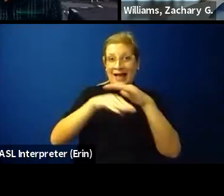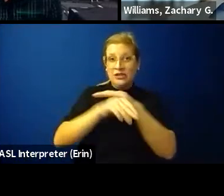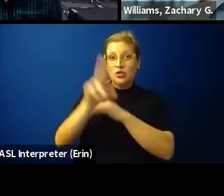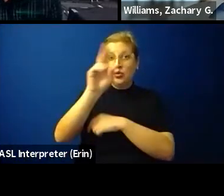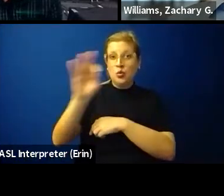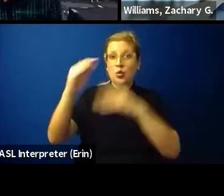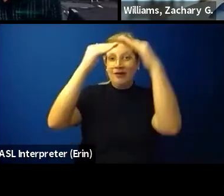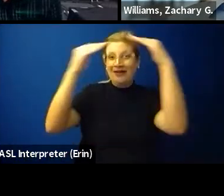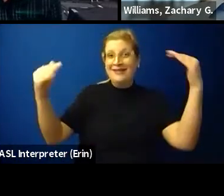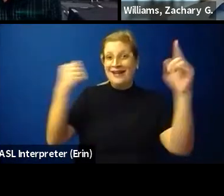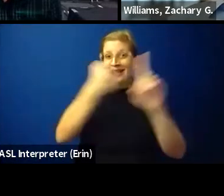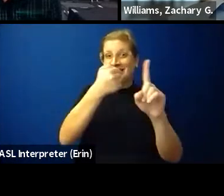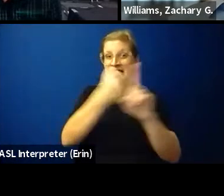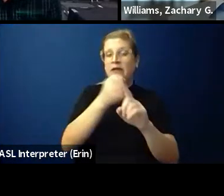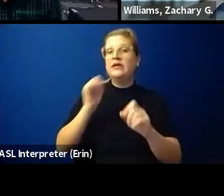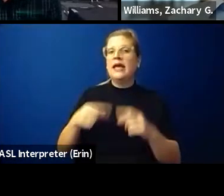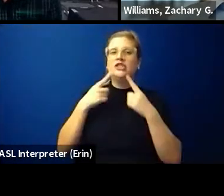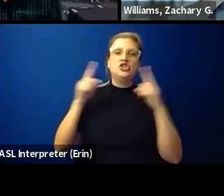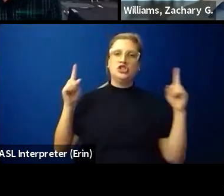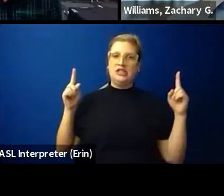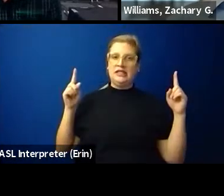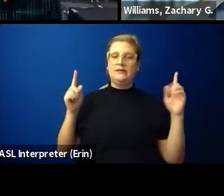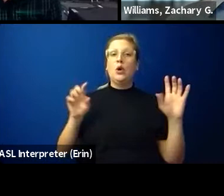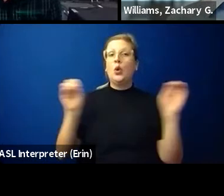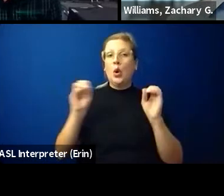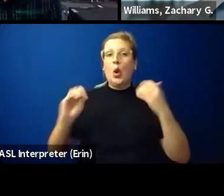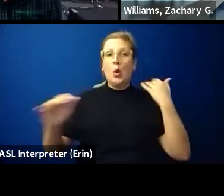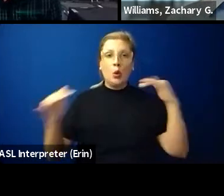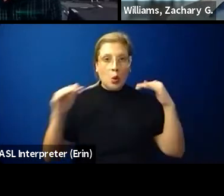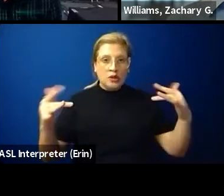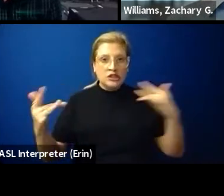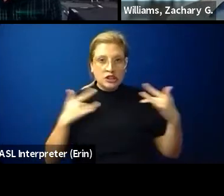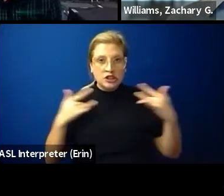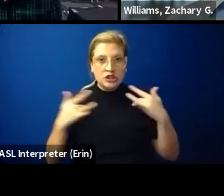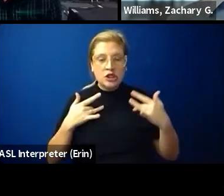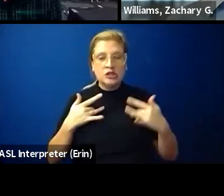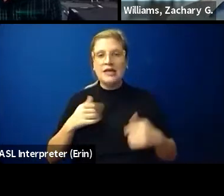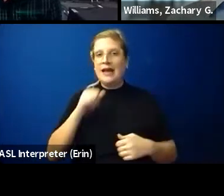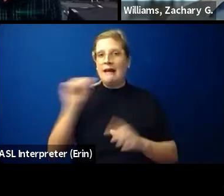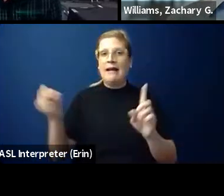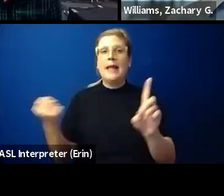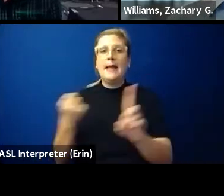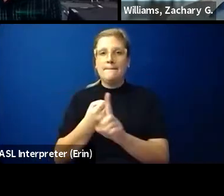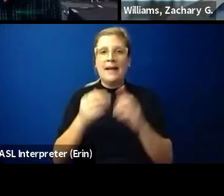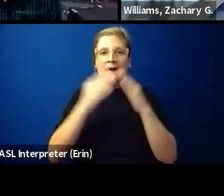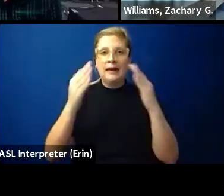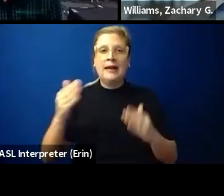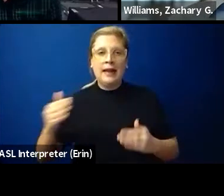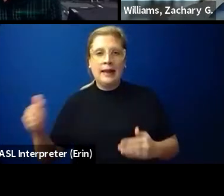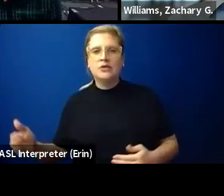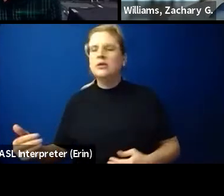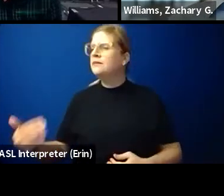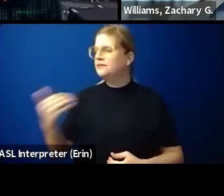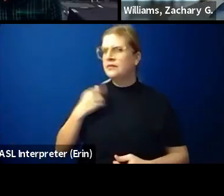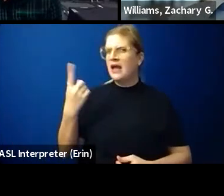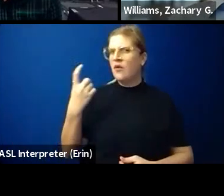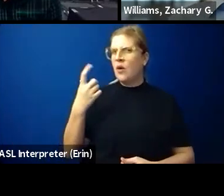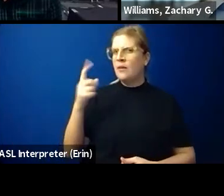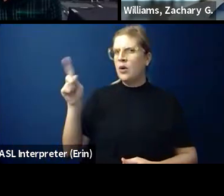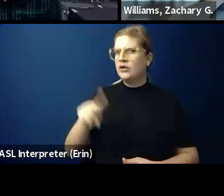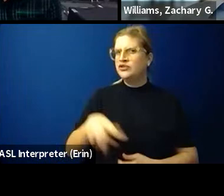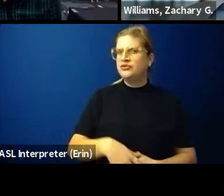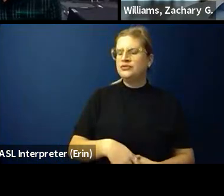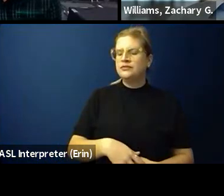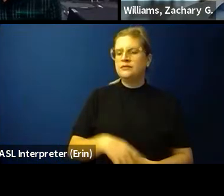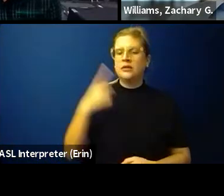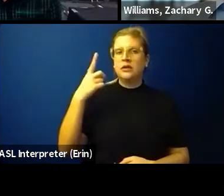that we can achieve this to eliminate the noise concerns and otherwise impacting the neighbors. I have one more question, which is